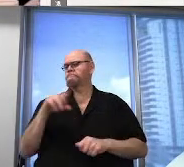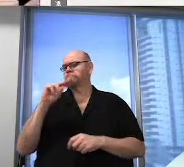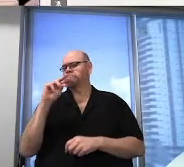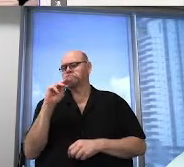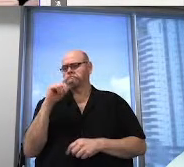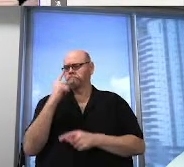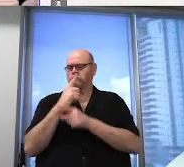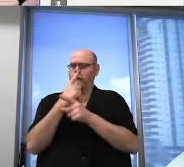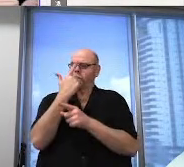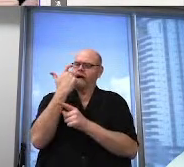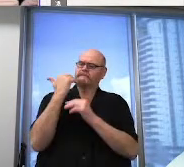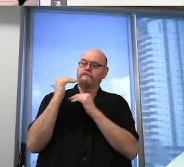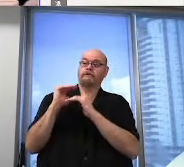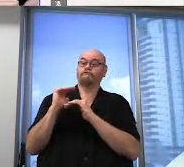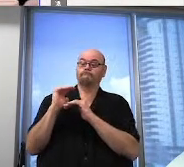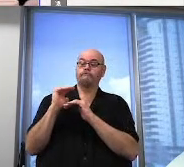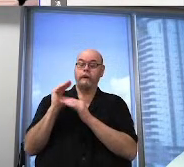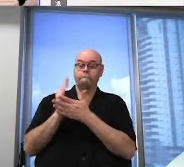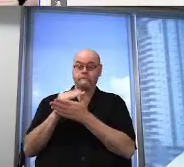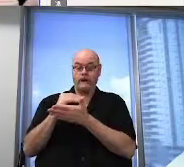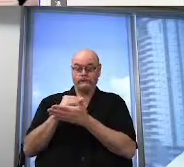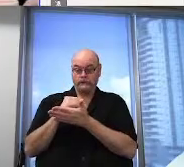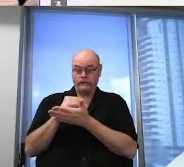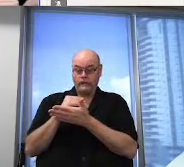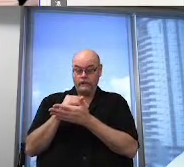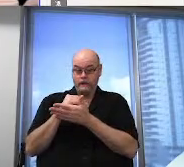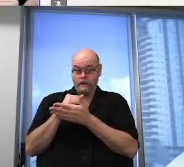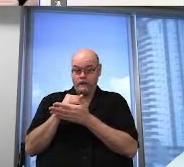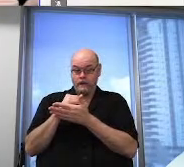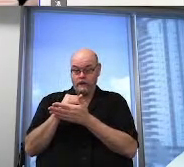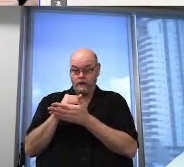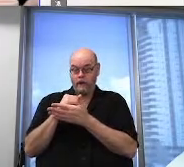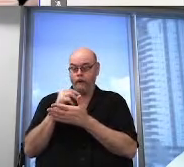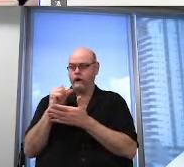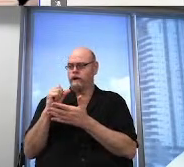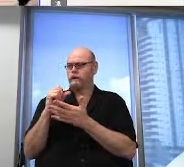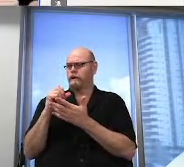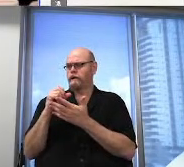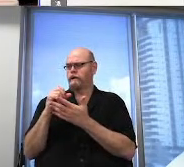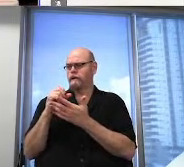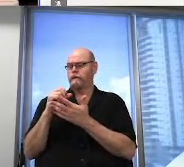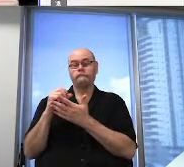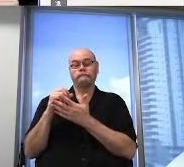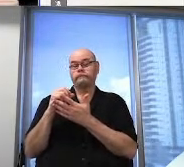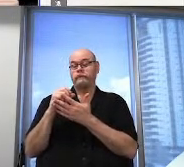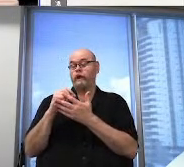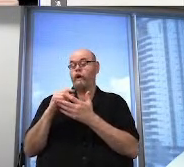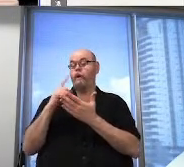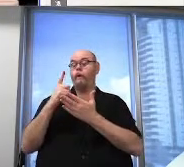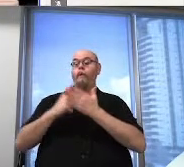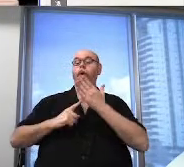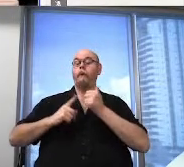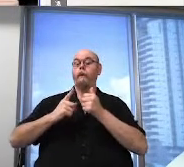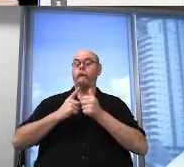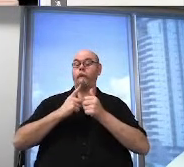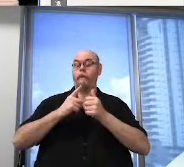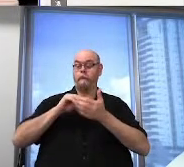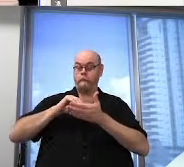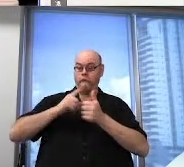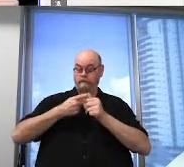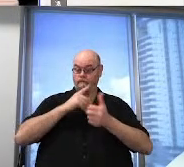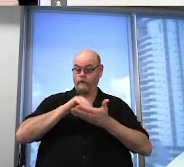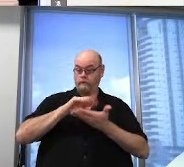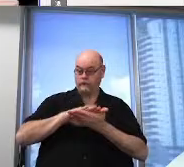No, because the design of the constrained budget was to eventually to what we could initially lower down